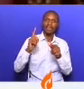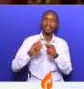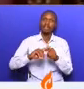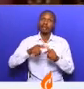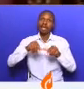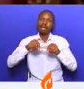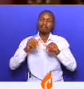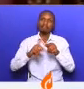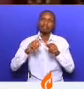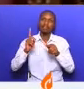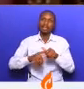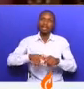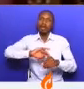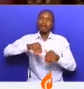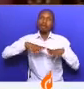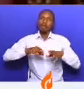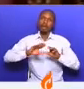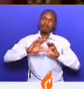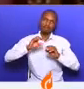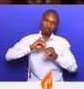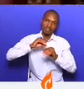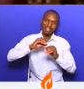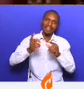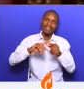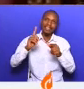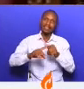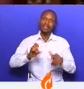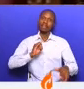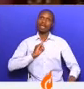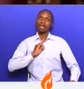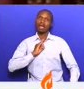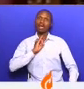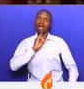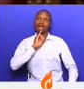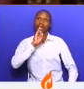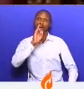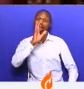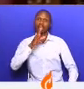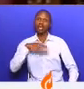abstentions nil, so the ayes have it.